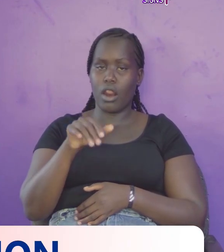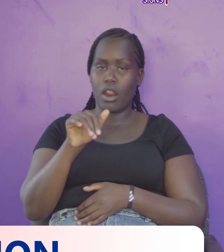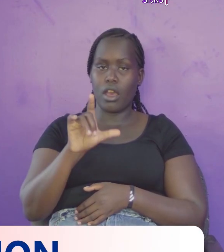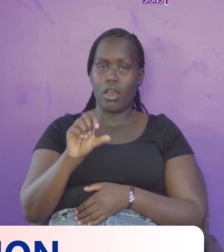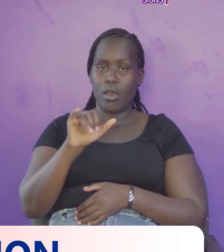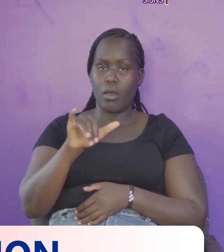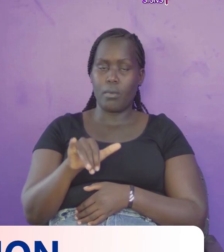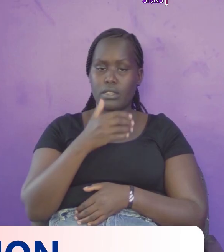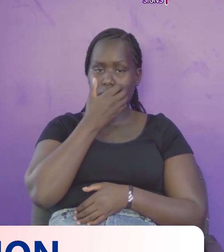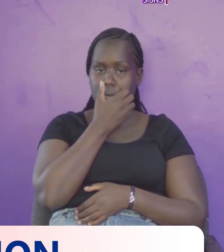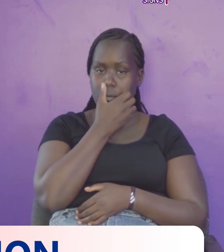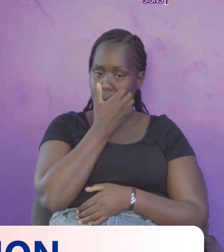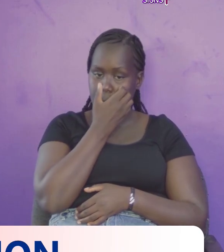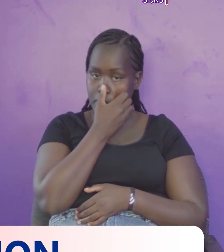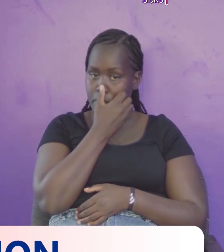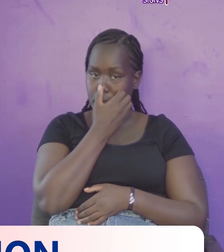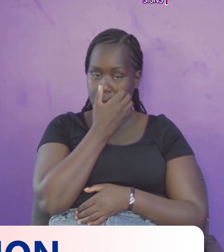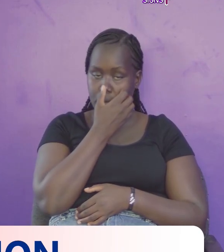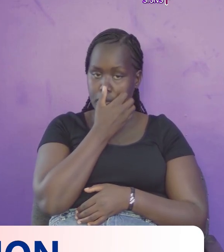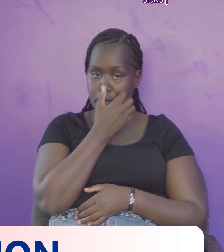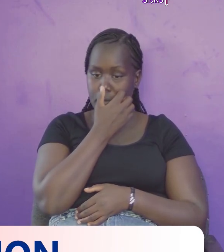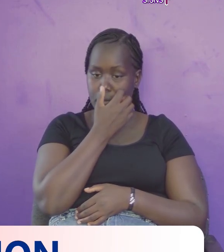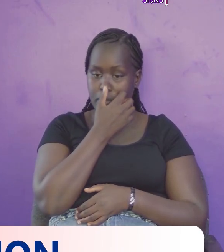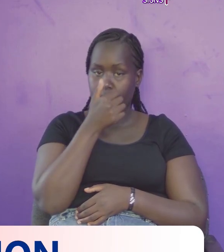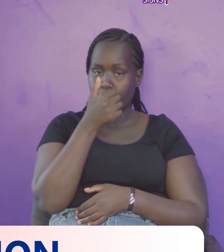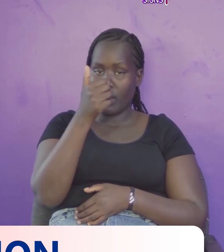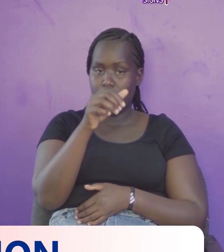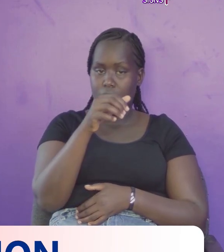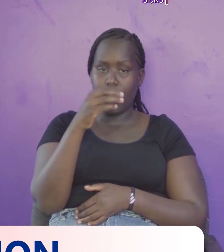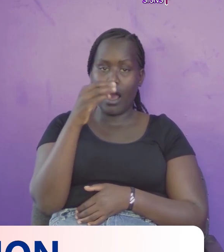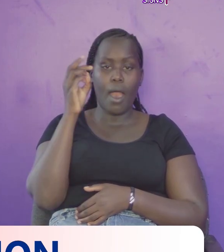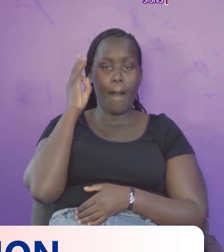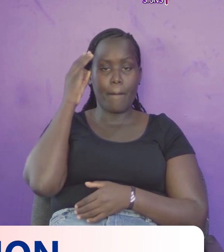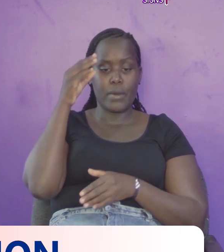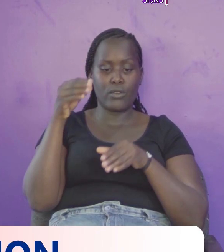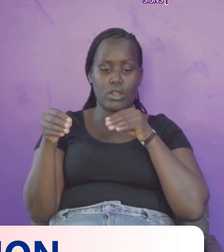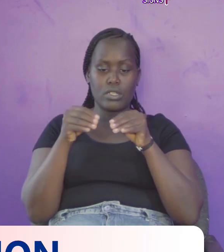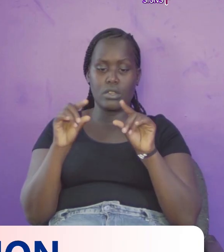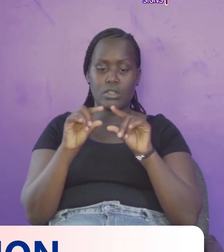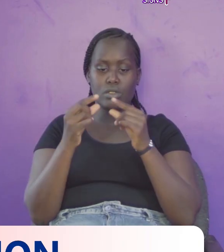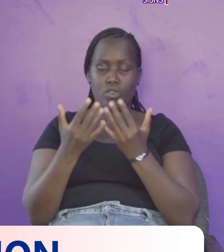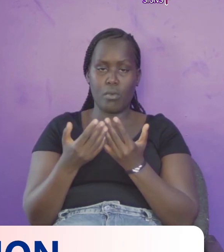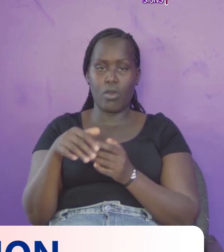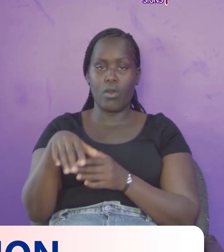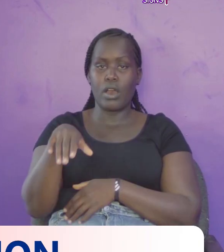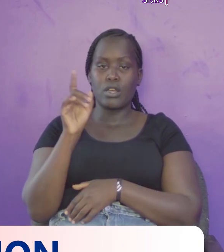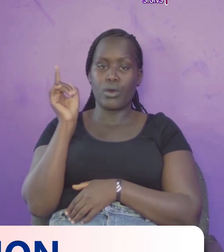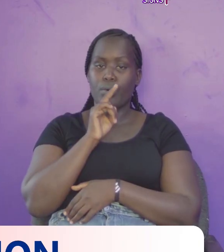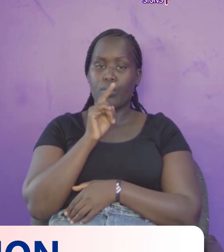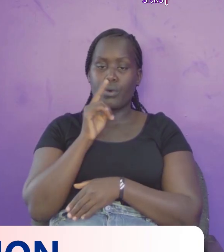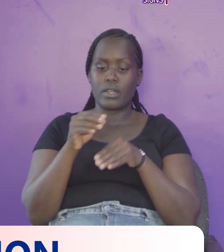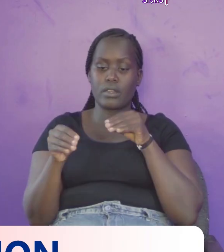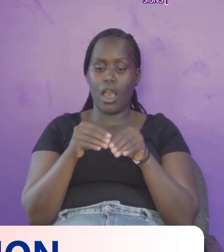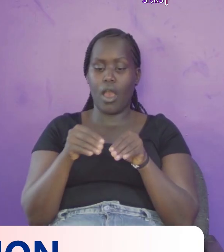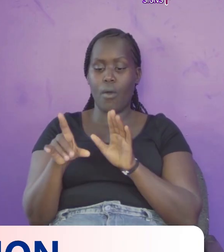call them severely disabled. Any mental disability is categorized as severely disabled. By the way, by the laws